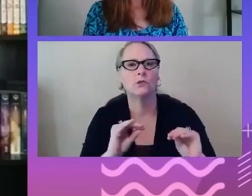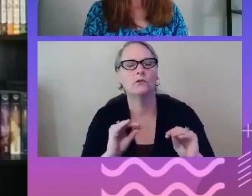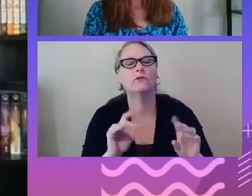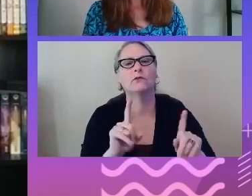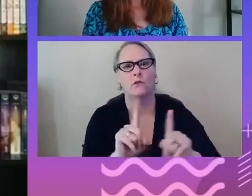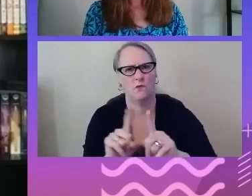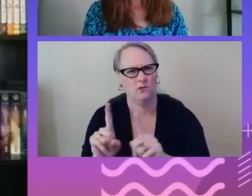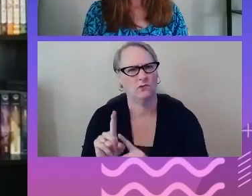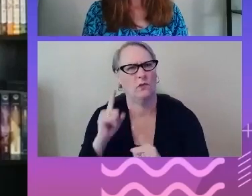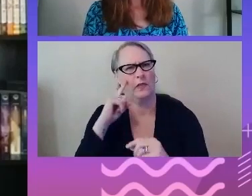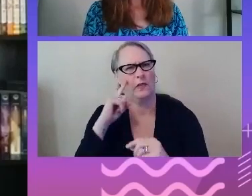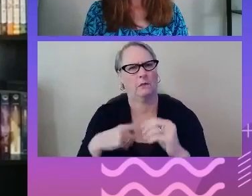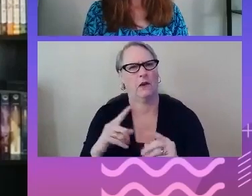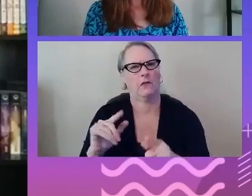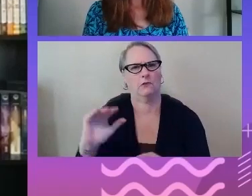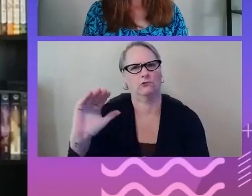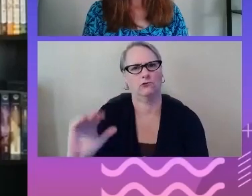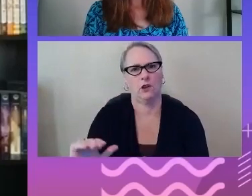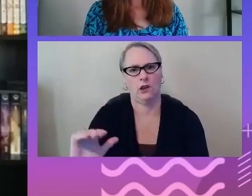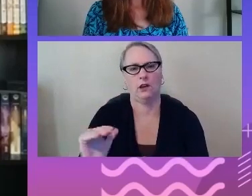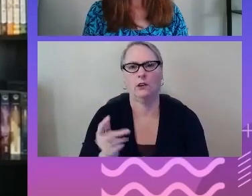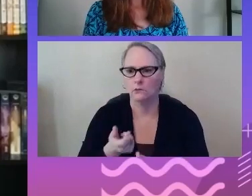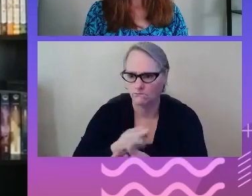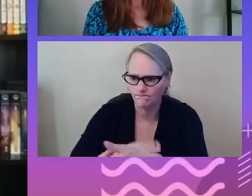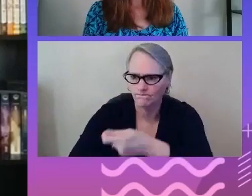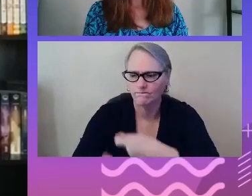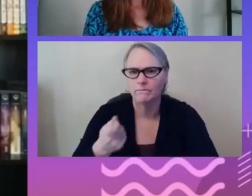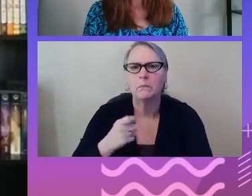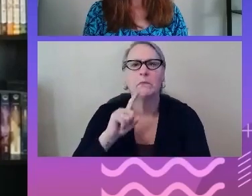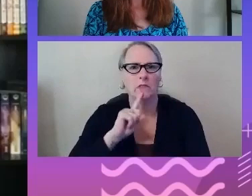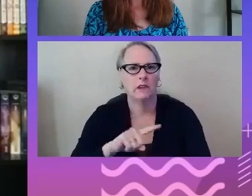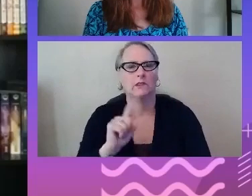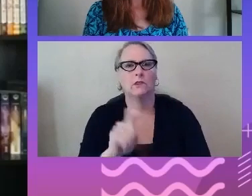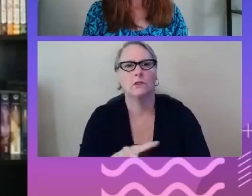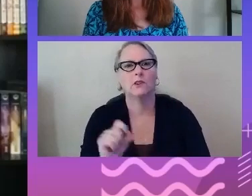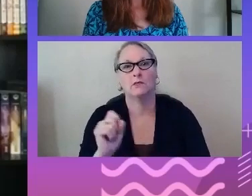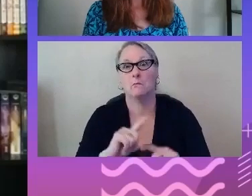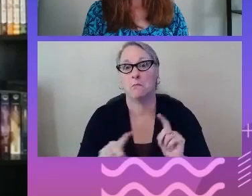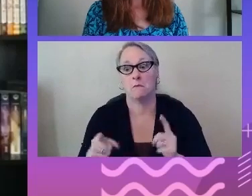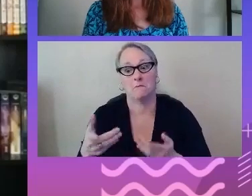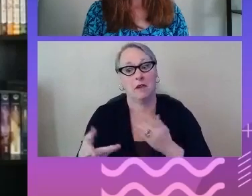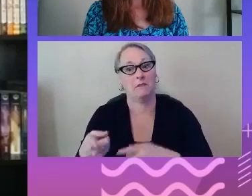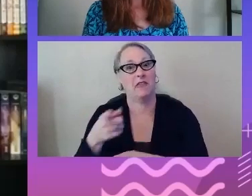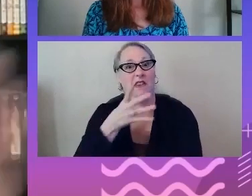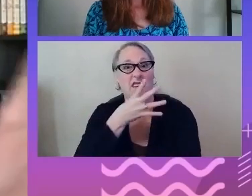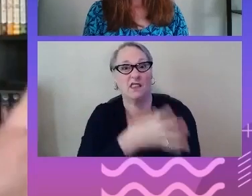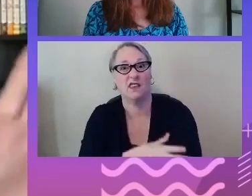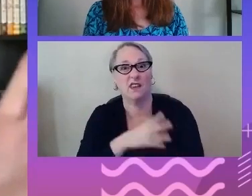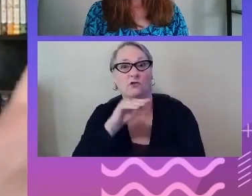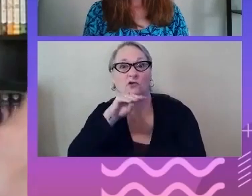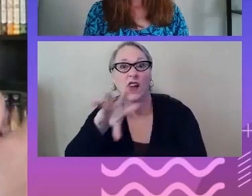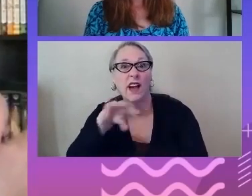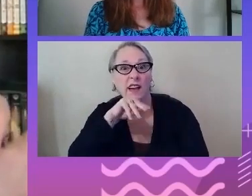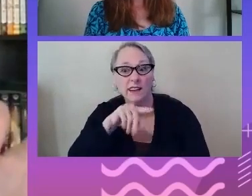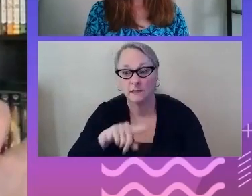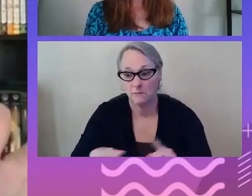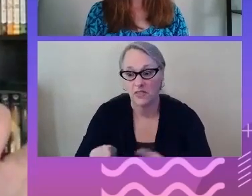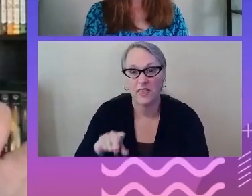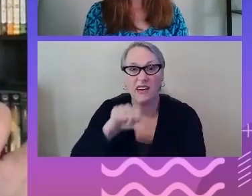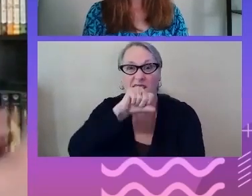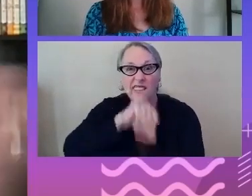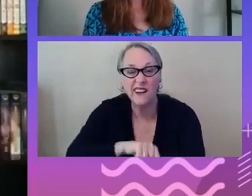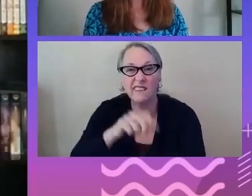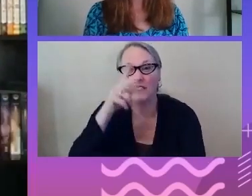to start answering questions about a story, but they hate dragons, but they love ladybugs. Guess what? Let's read about